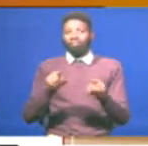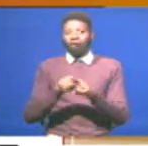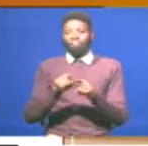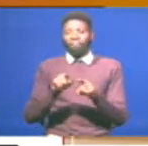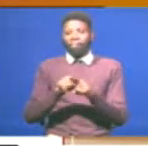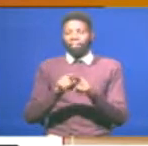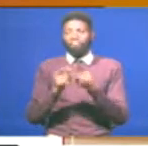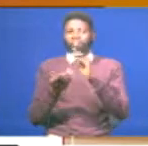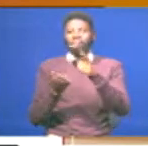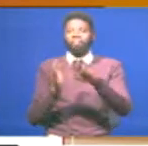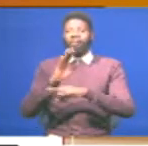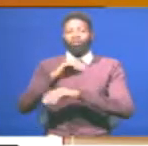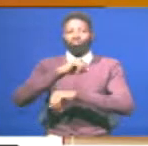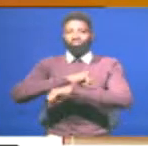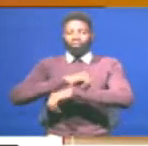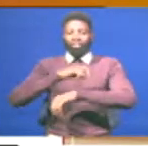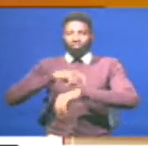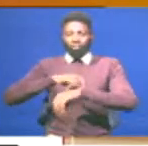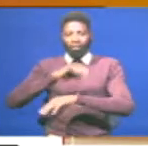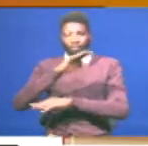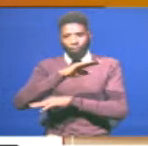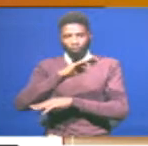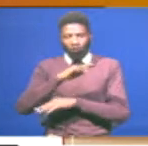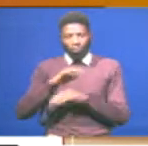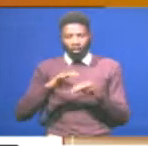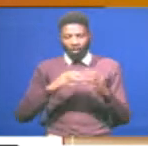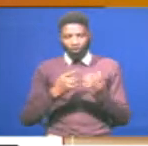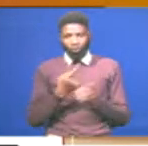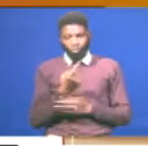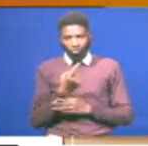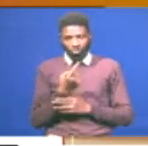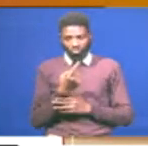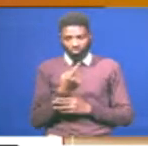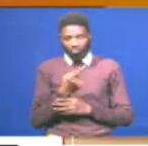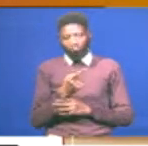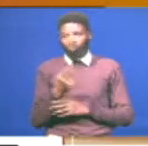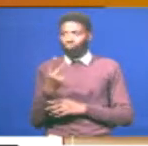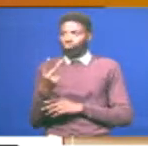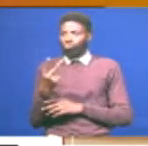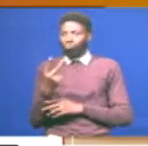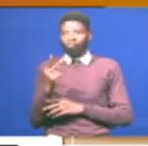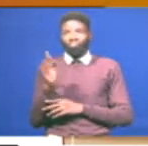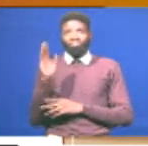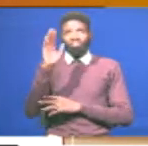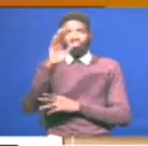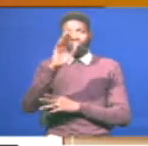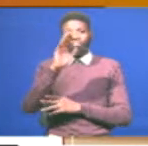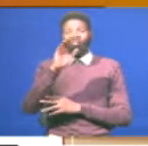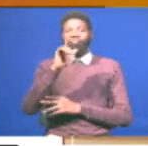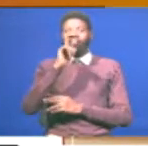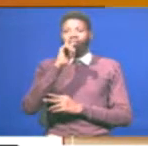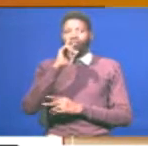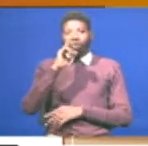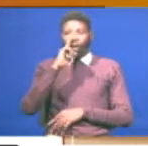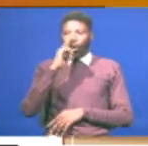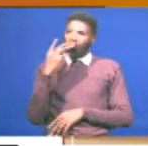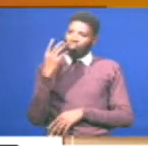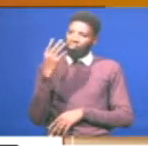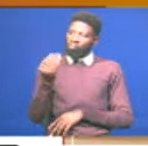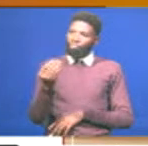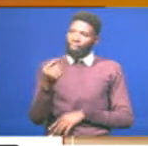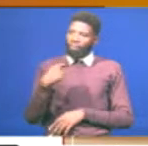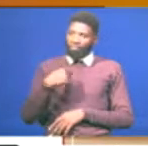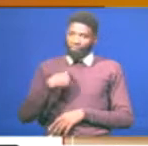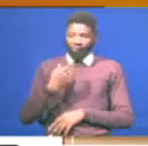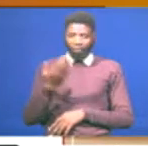afternoon. Mm-hmm. Standards 1 and 2 would go and then at lunchtime they go home. Right. I think I was so much in love with